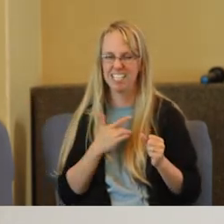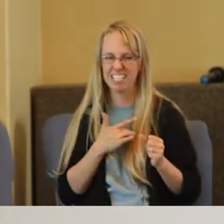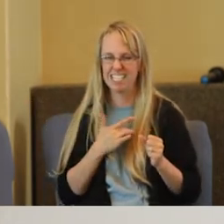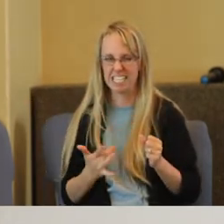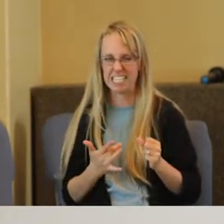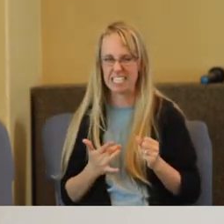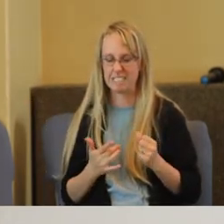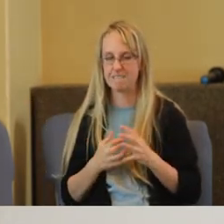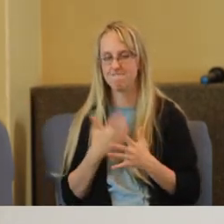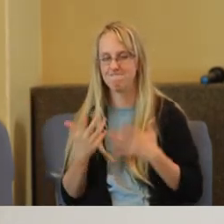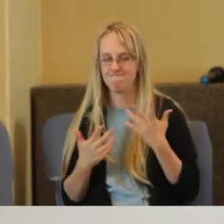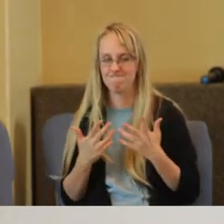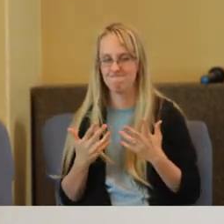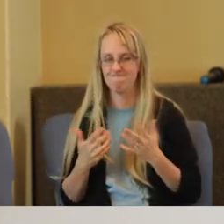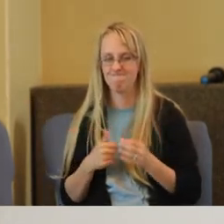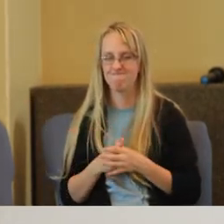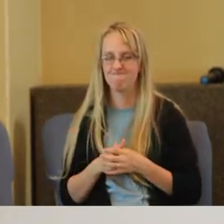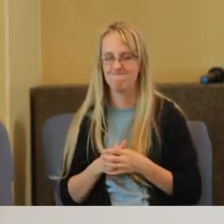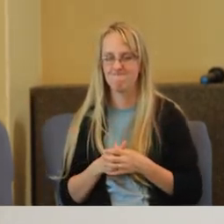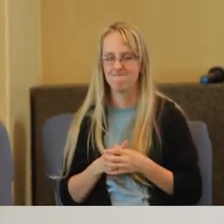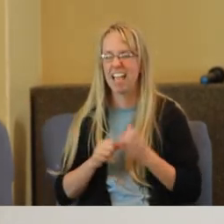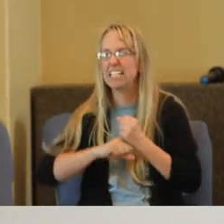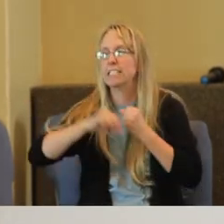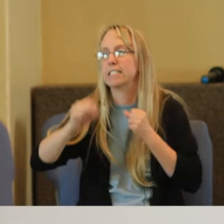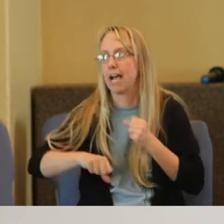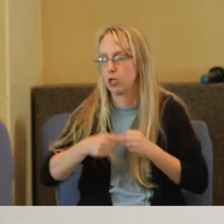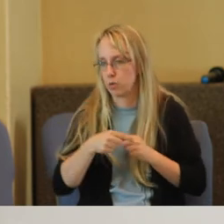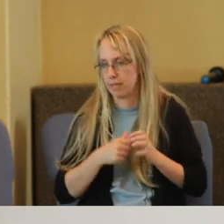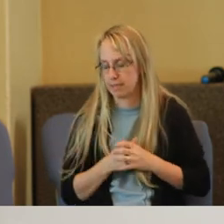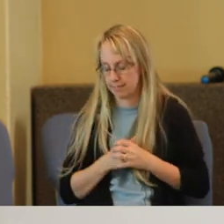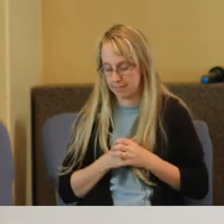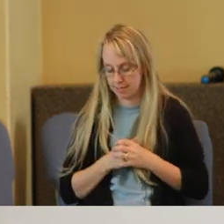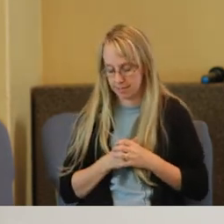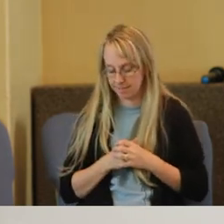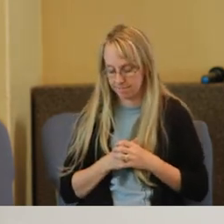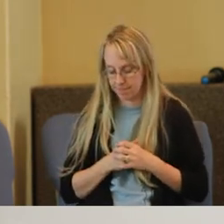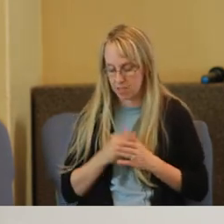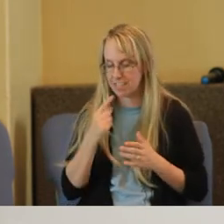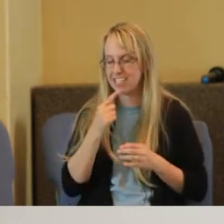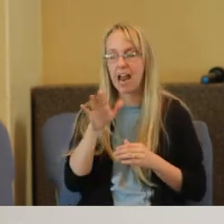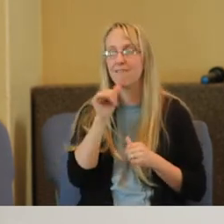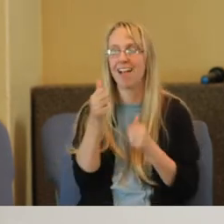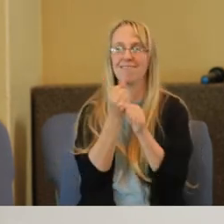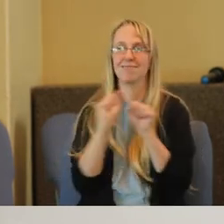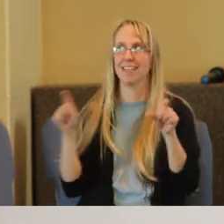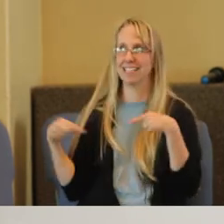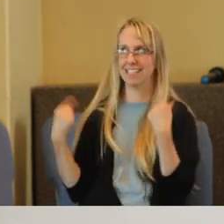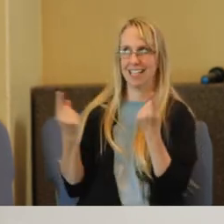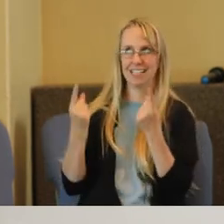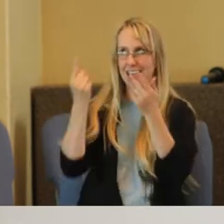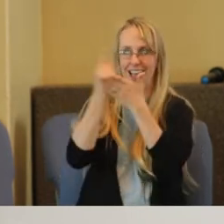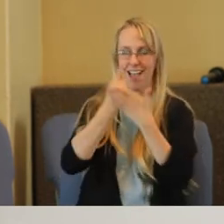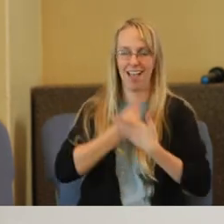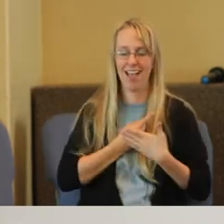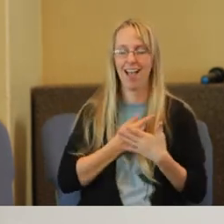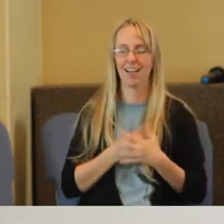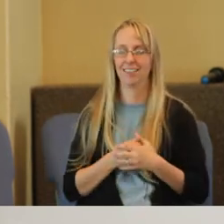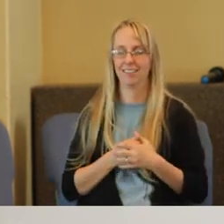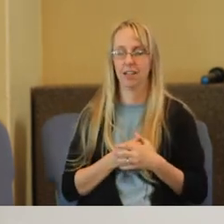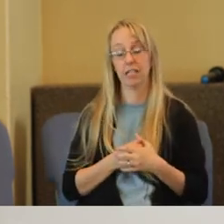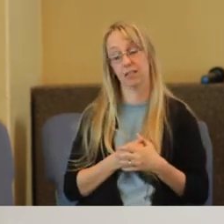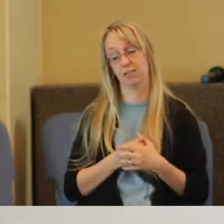haven't sinned since I surrendered my life to Christ? I always think to myself, you just did.